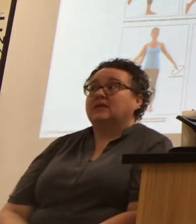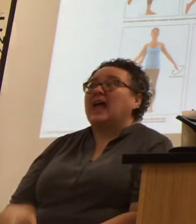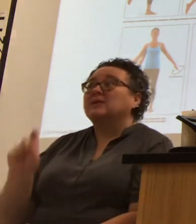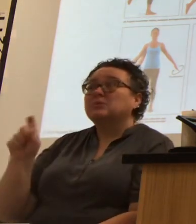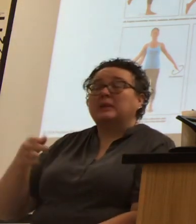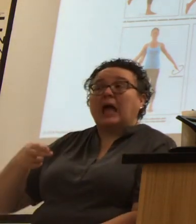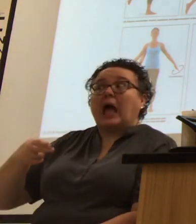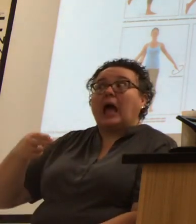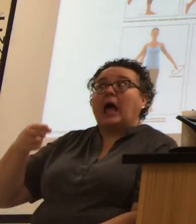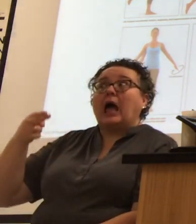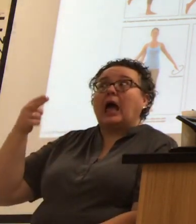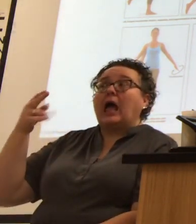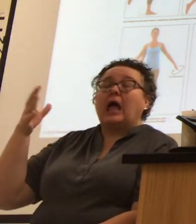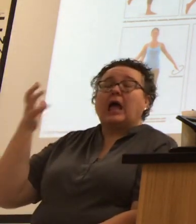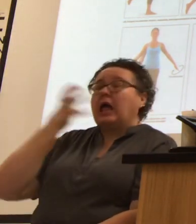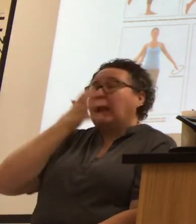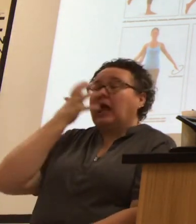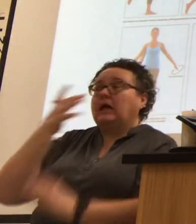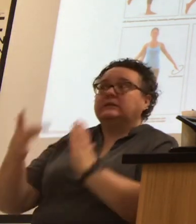region